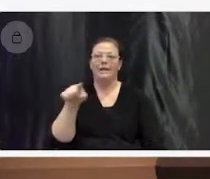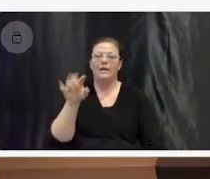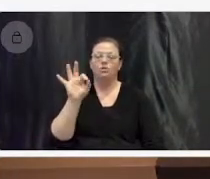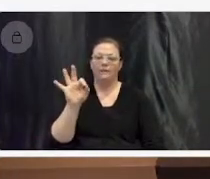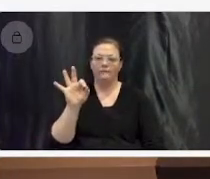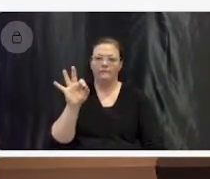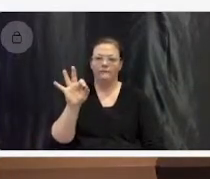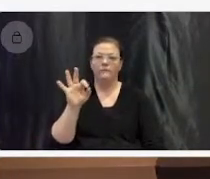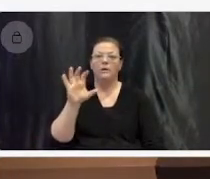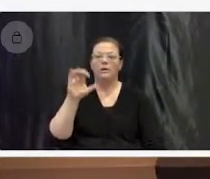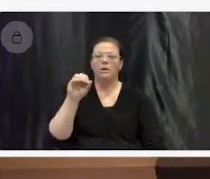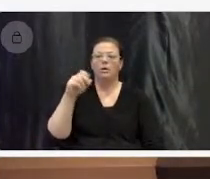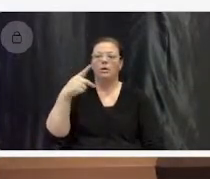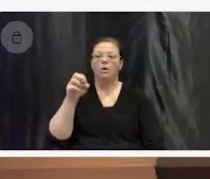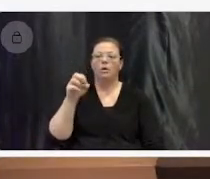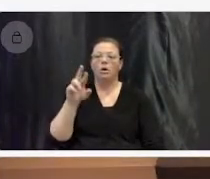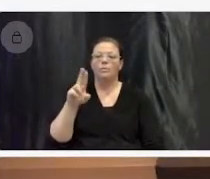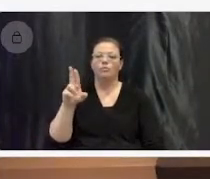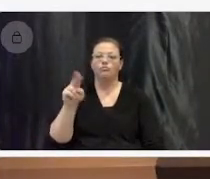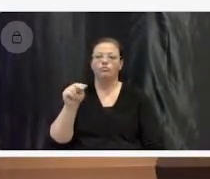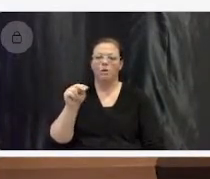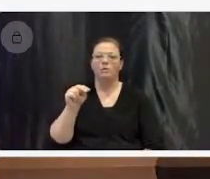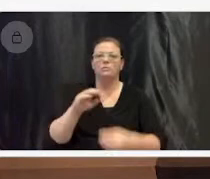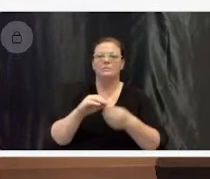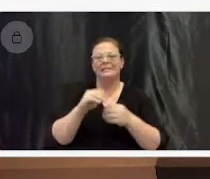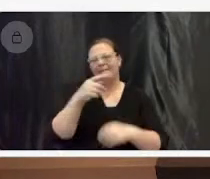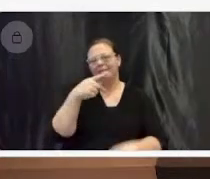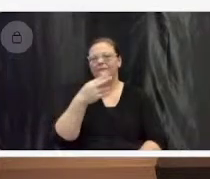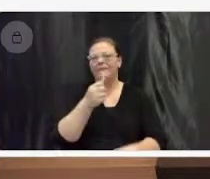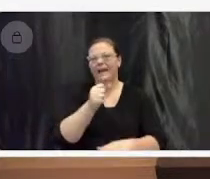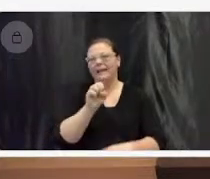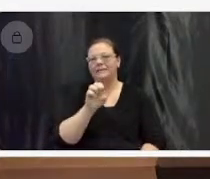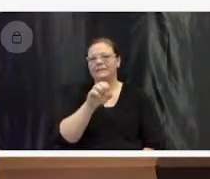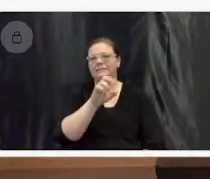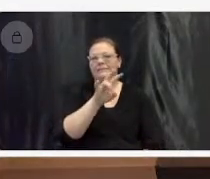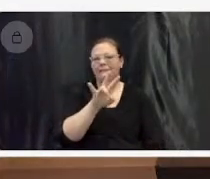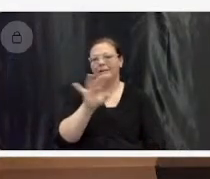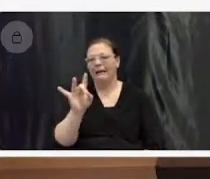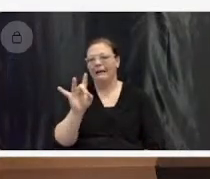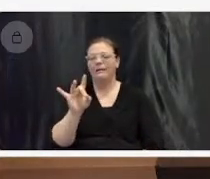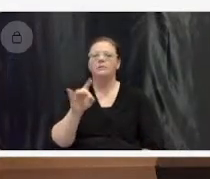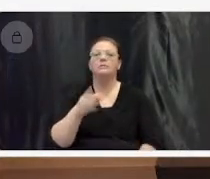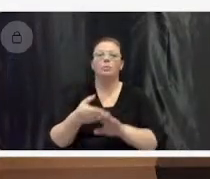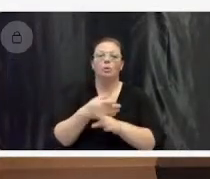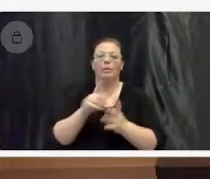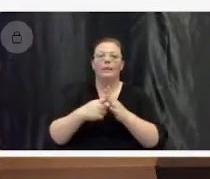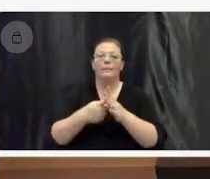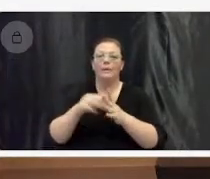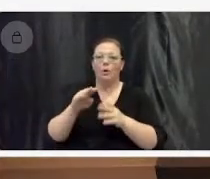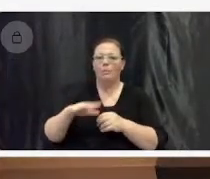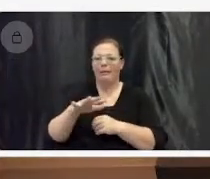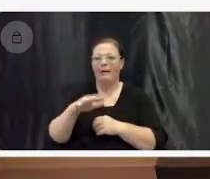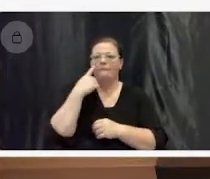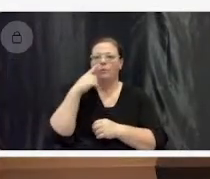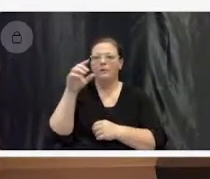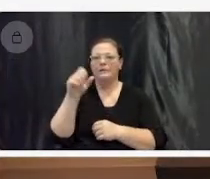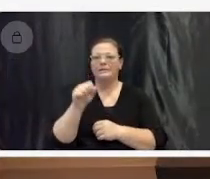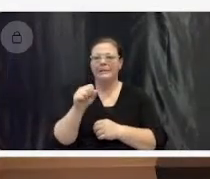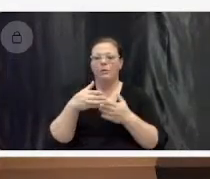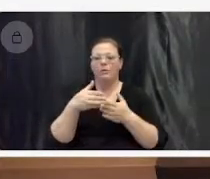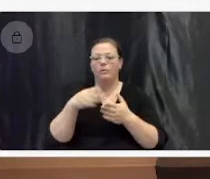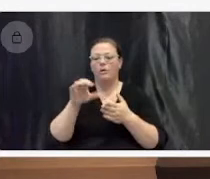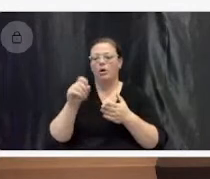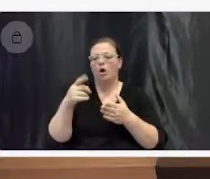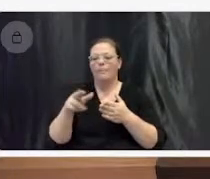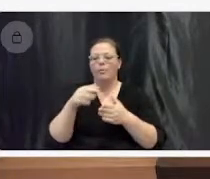S1844-F, Copper Run, Phases 7 and 8, preliminary plat, south end of Copper Drive, south of